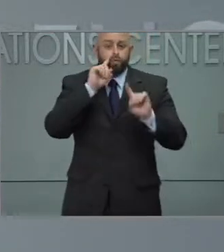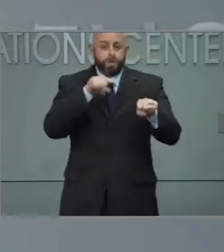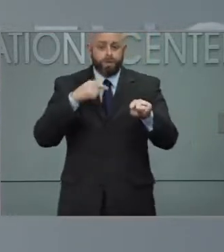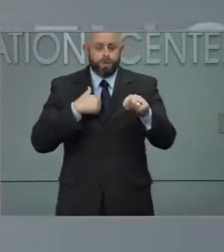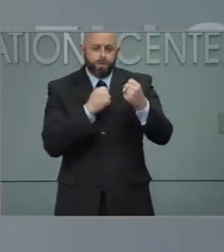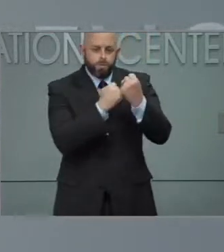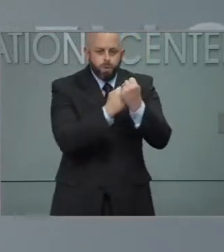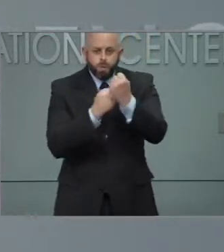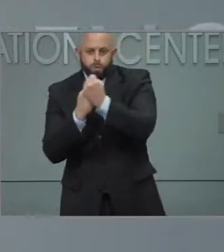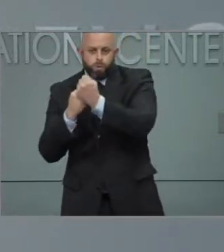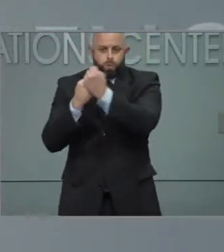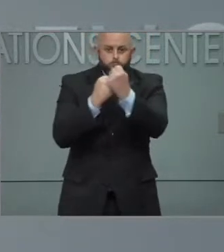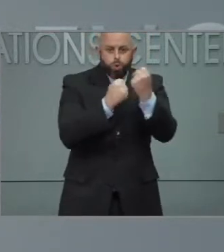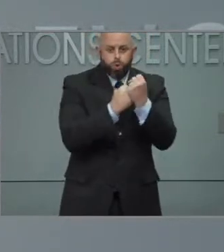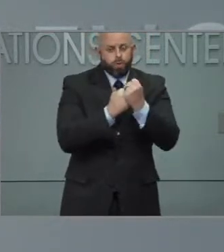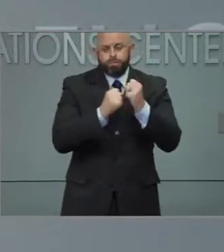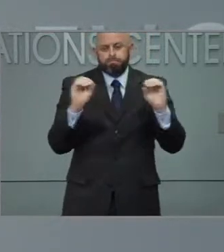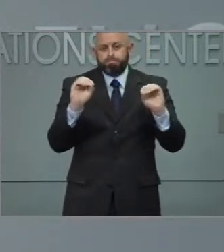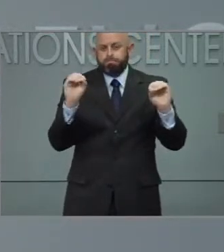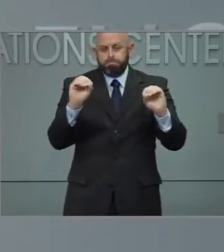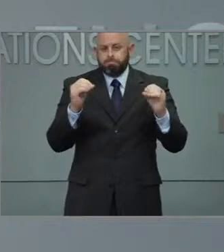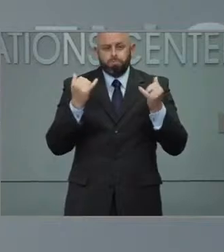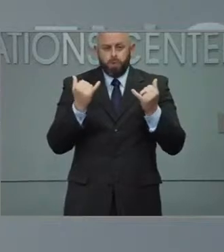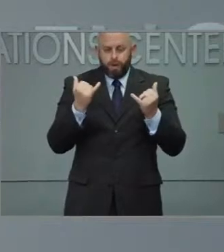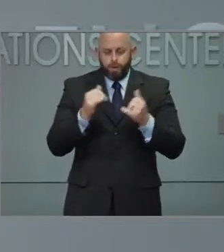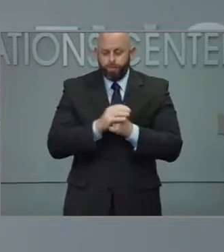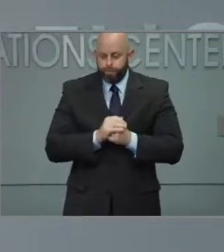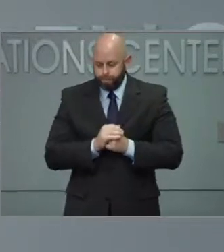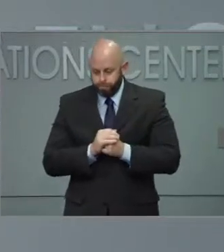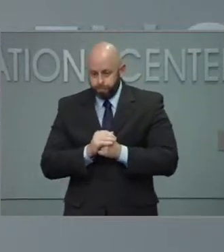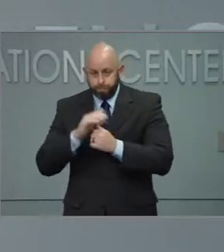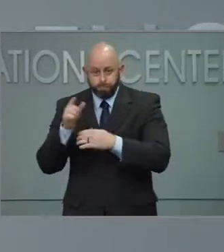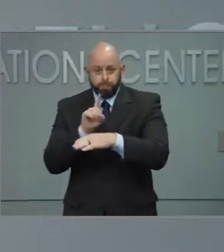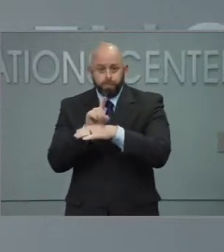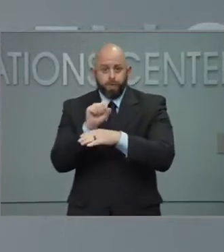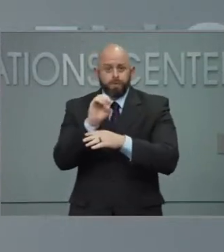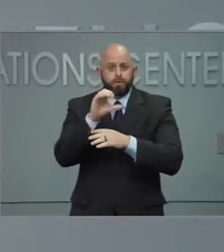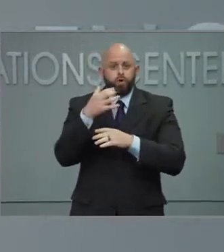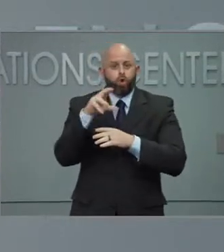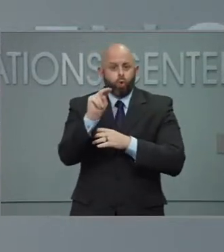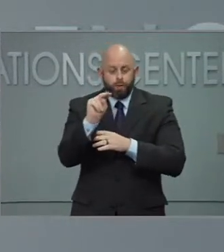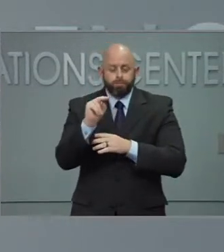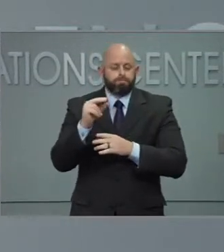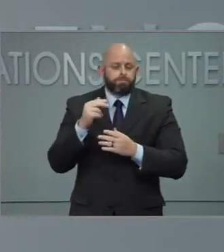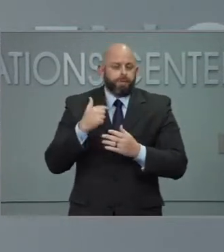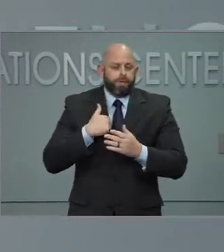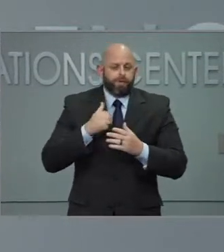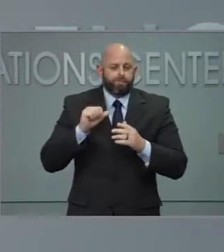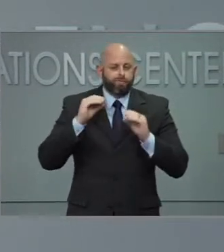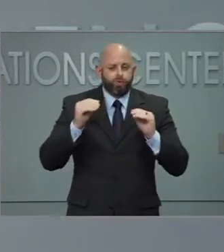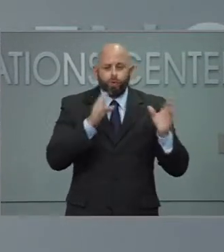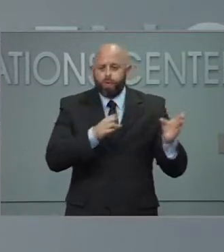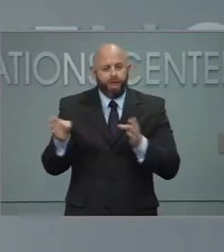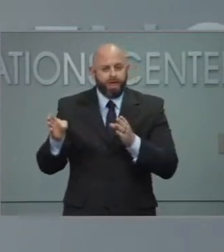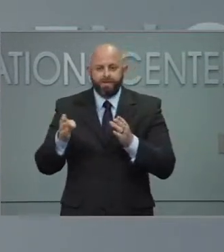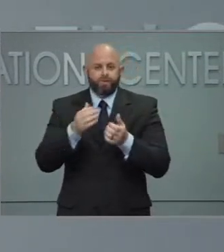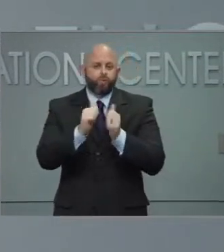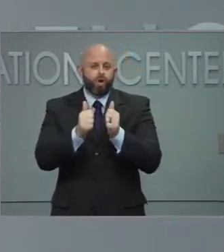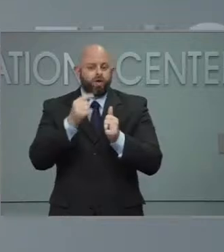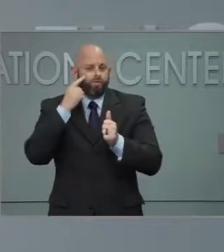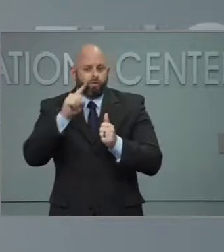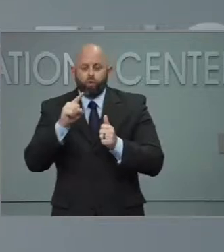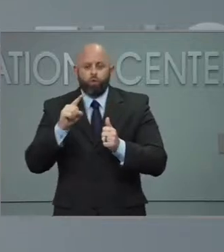Hi, Brian. I have no plans to run for the United States Senate, and I love my job here working for the governor and for the people of North Carolina. Thank you.